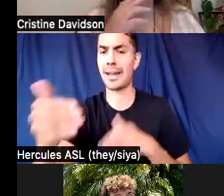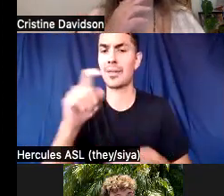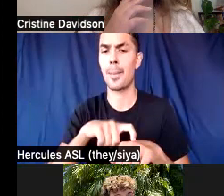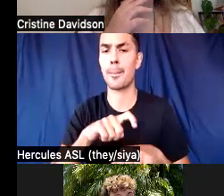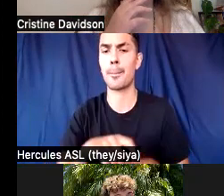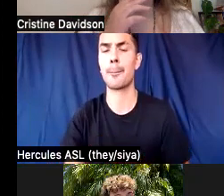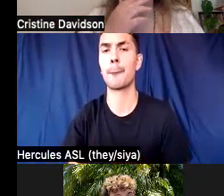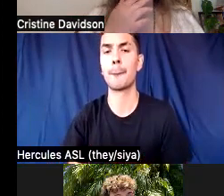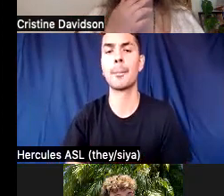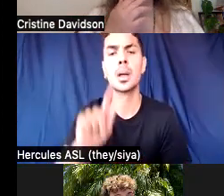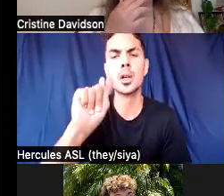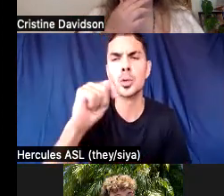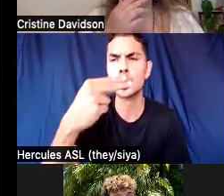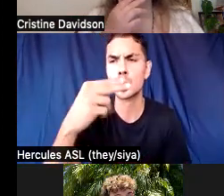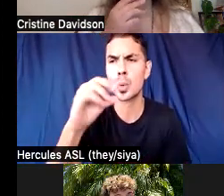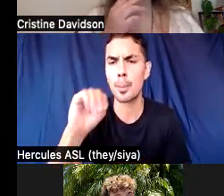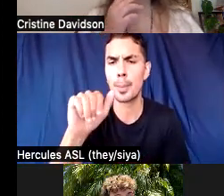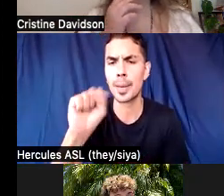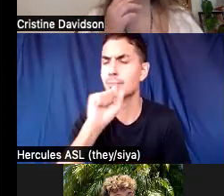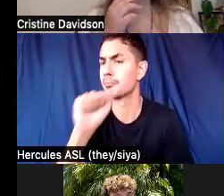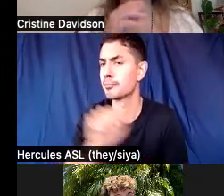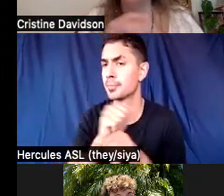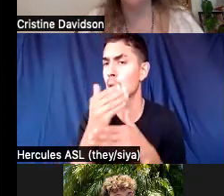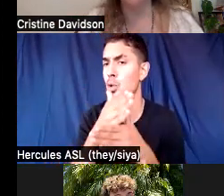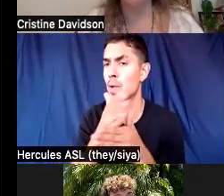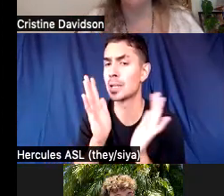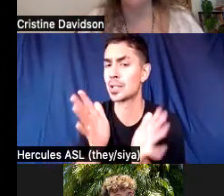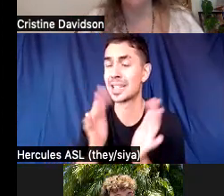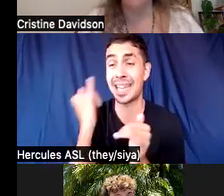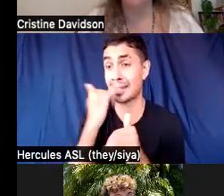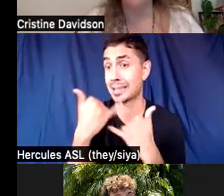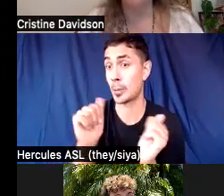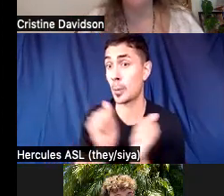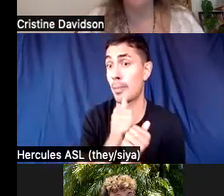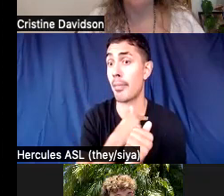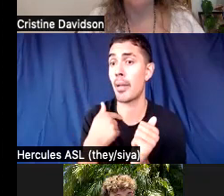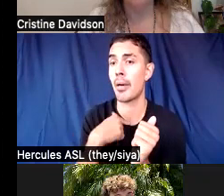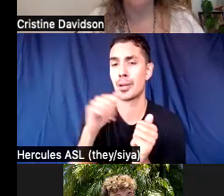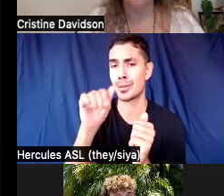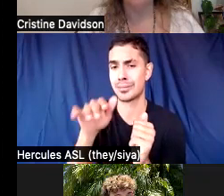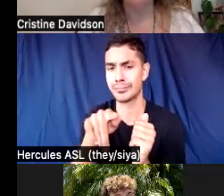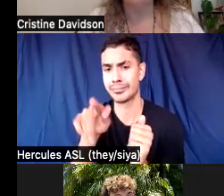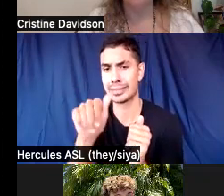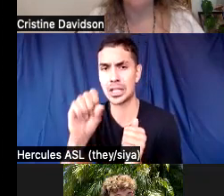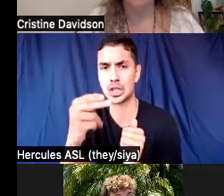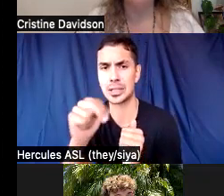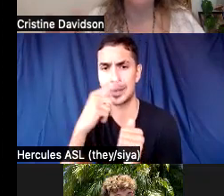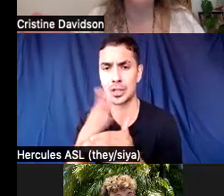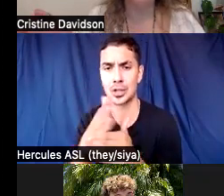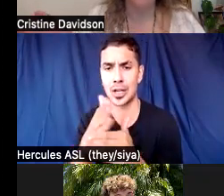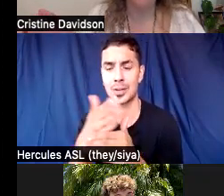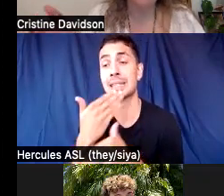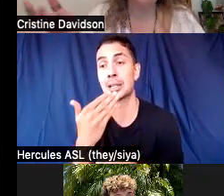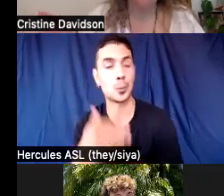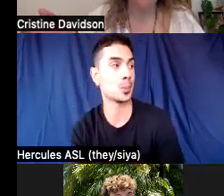Thomas, it was shared in the chat. Afton, if you're still with us, maybe you can drop it in the chat again. That'd be awesome.